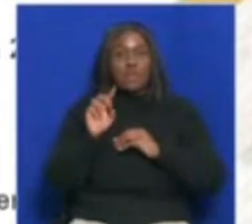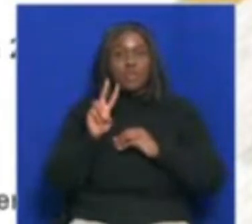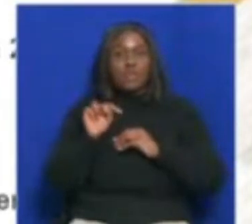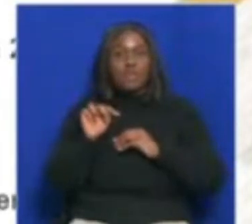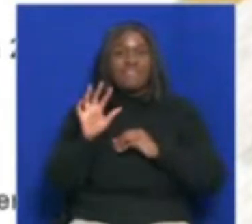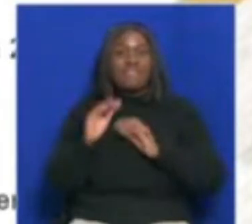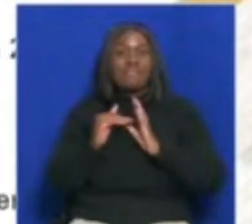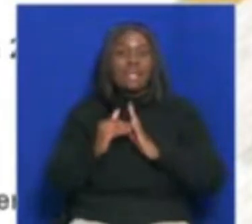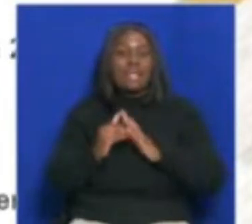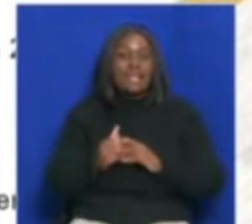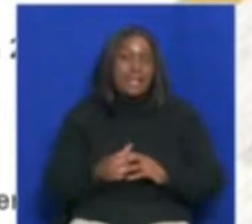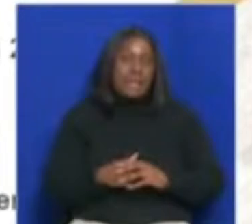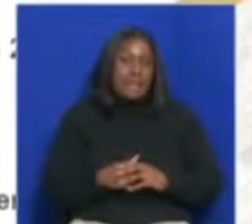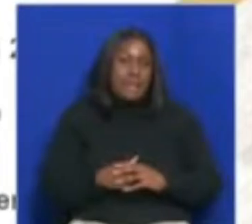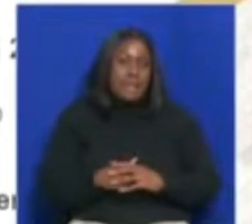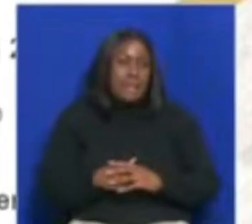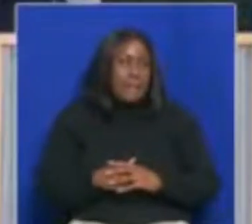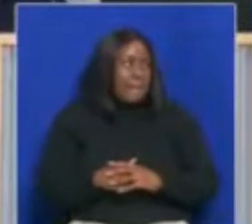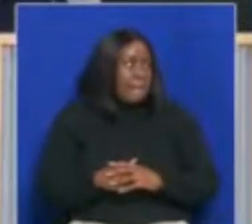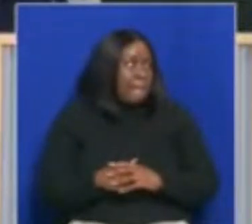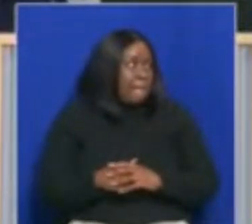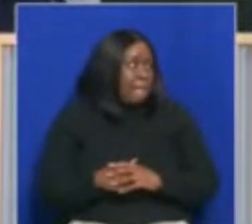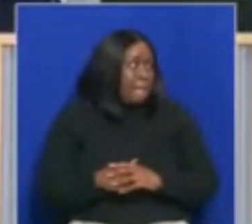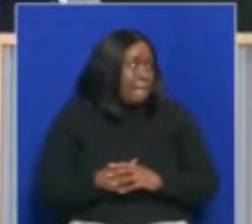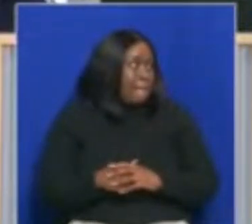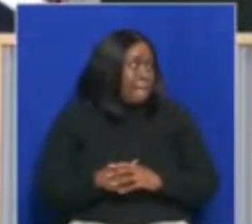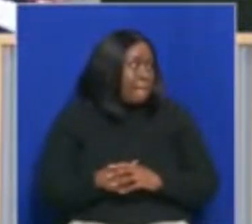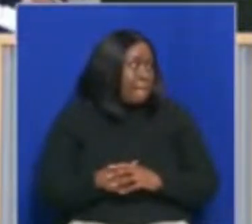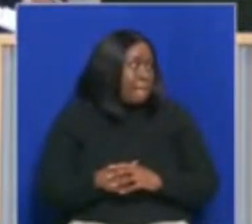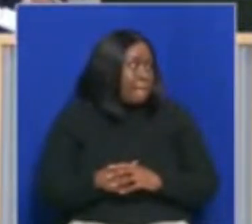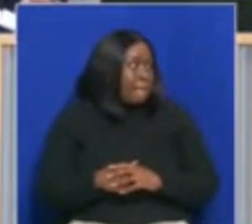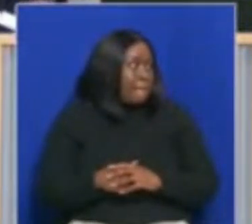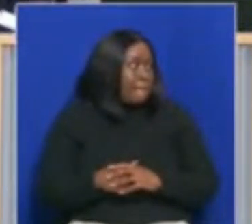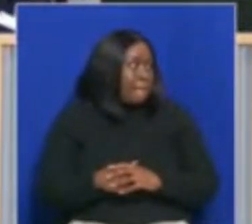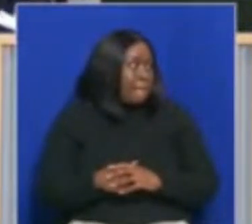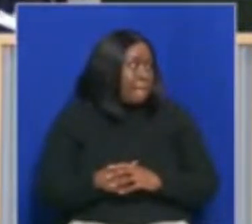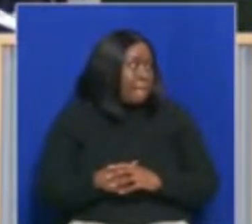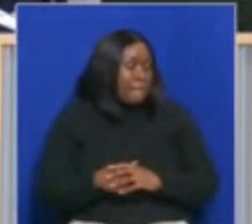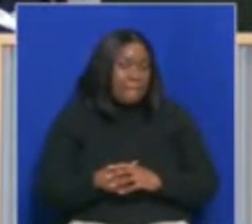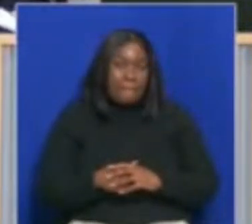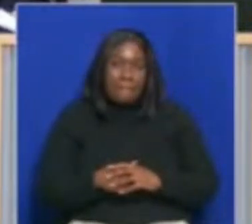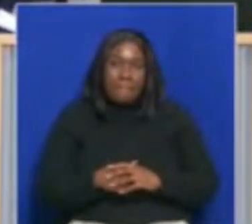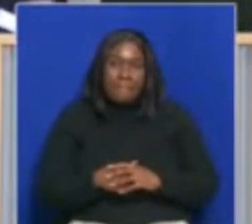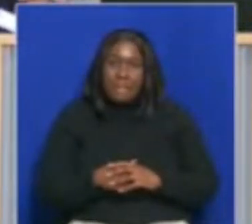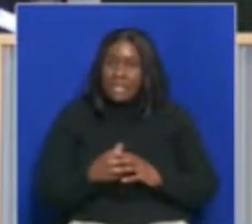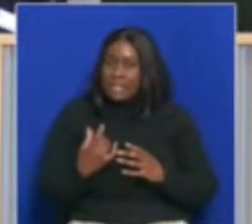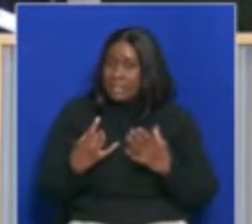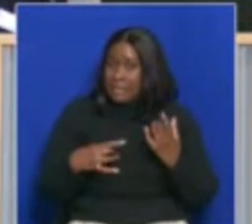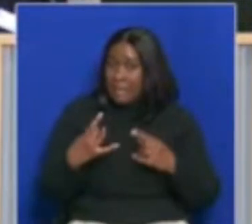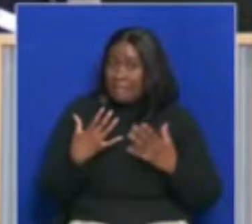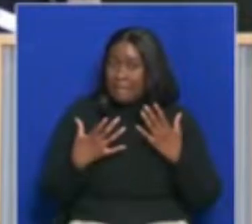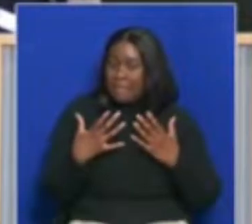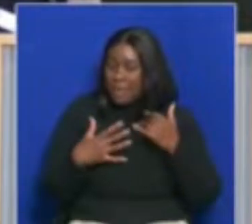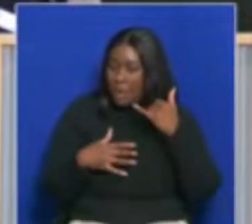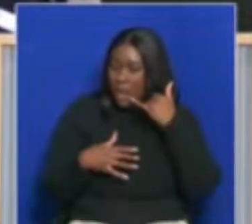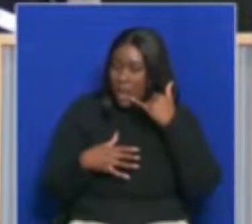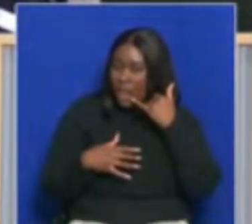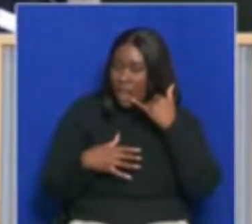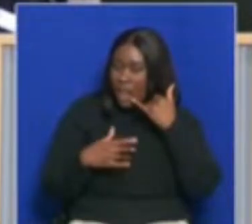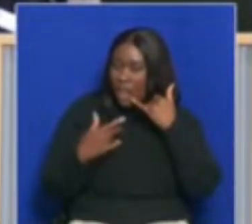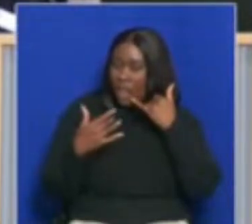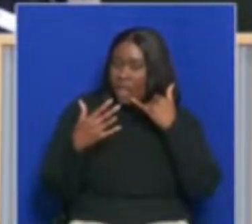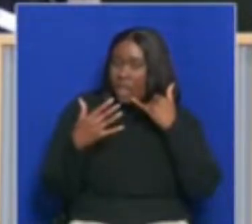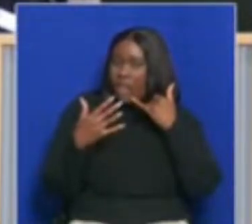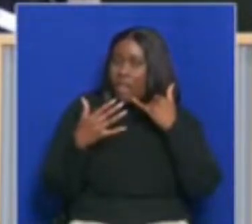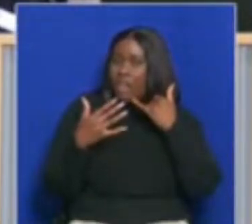But sometimes, for a few seconds, you may not recognize the voice of someone that